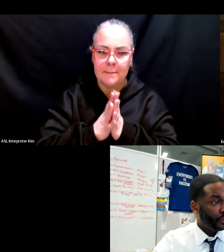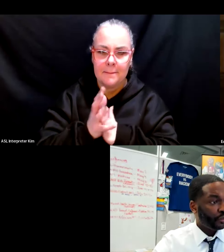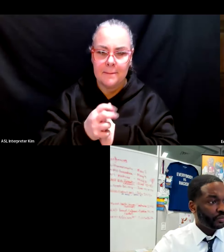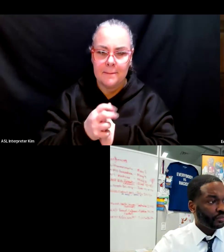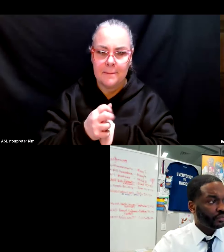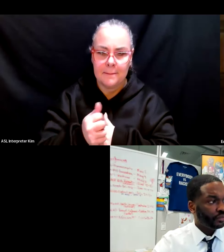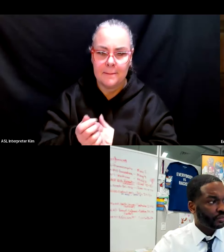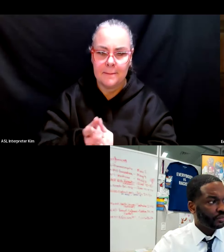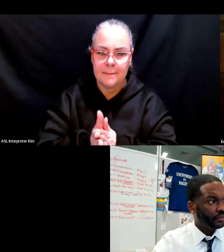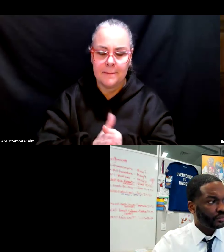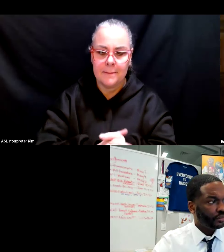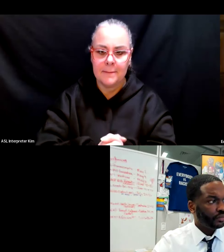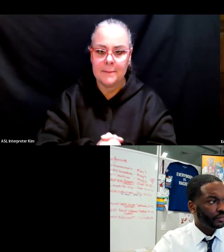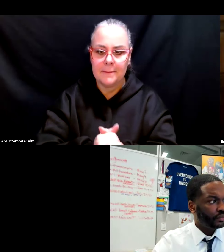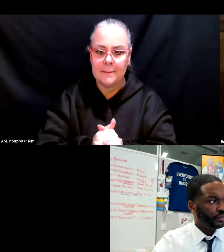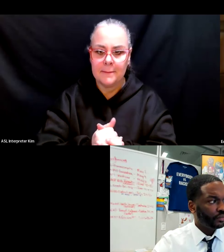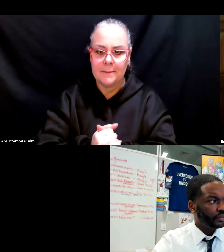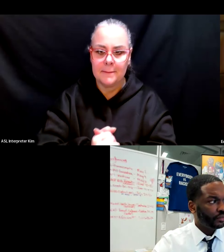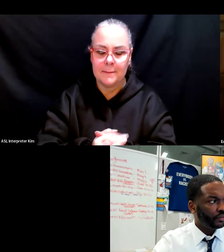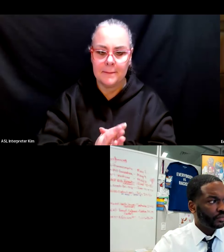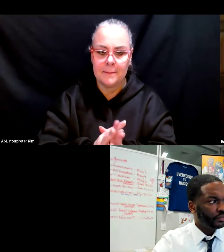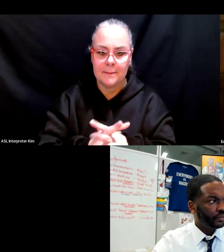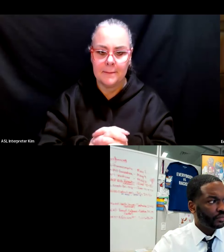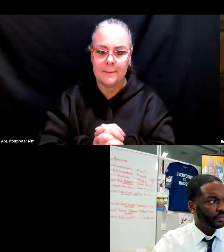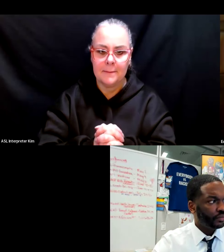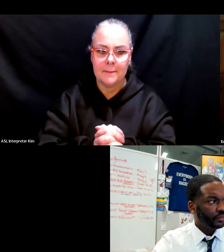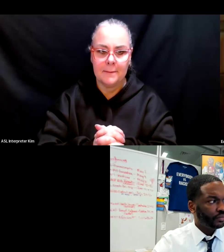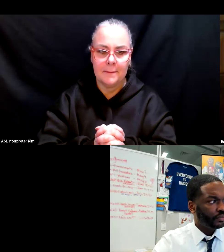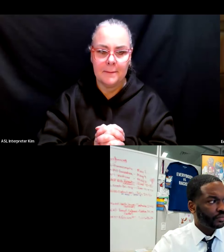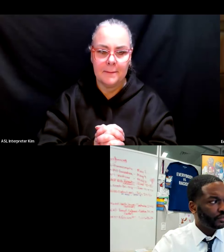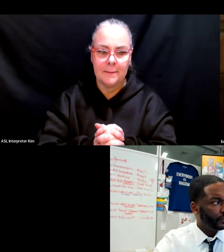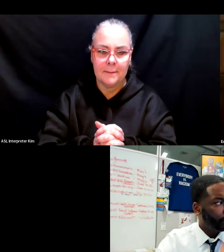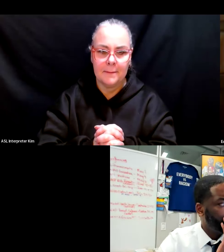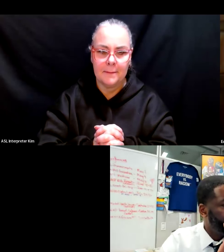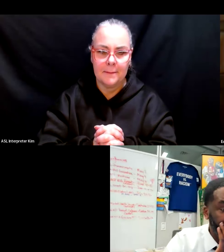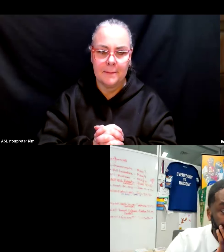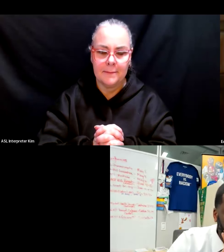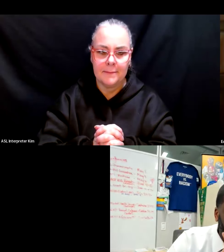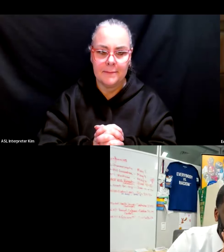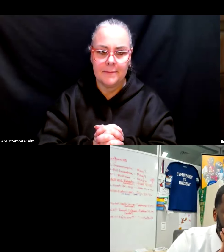la medicación, ¿qué pasaría para el doctor?